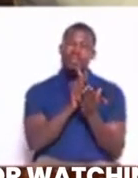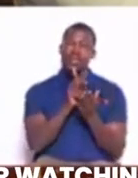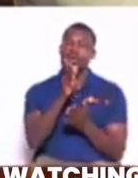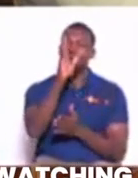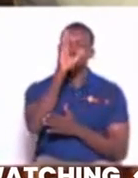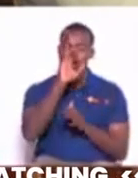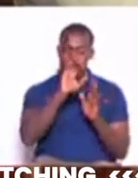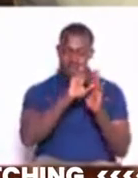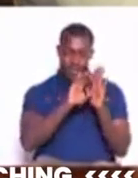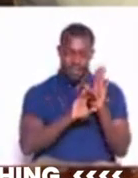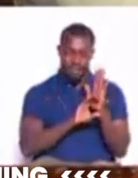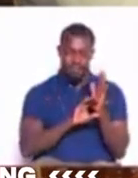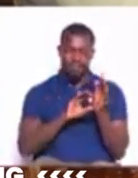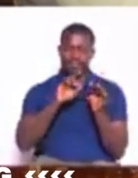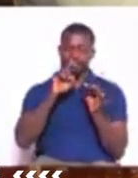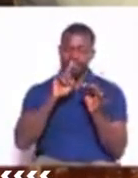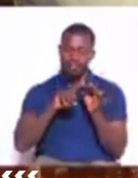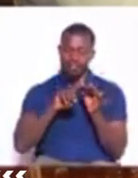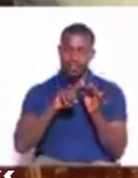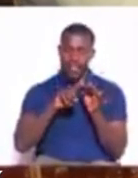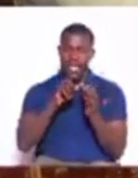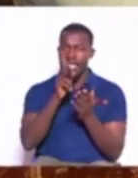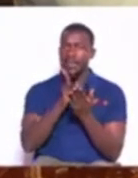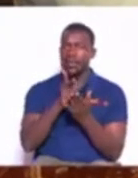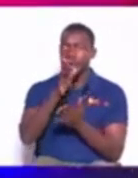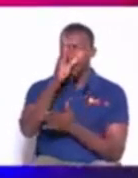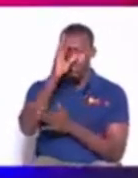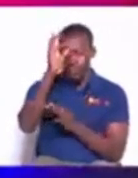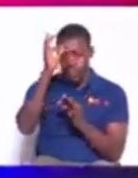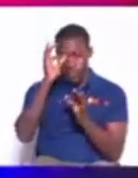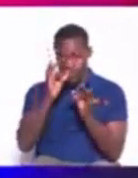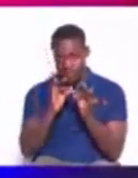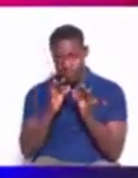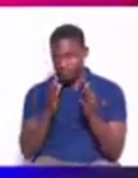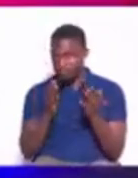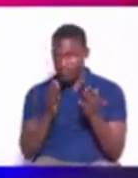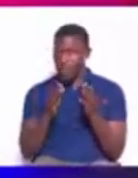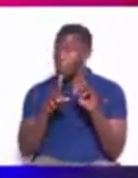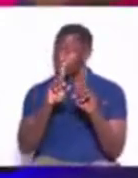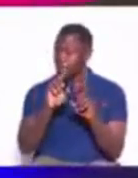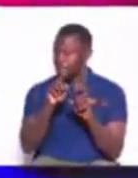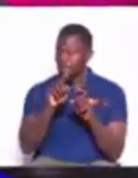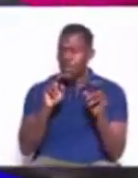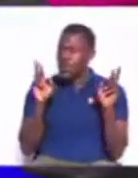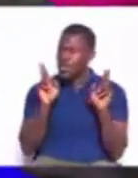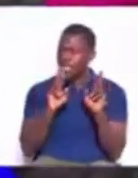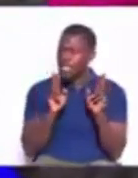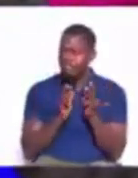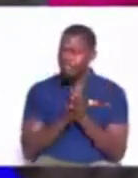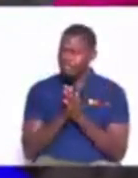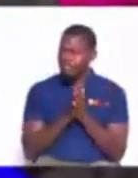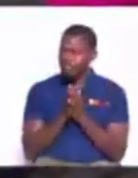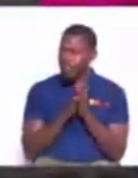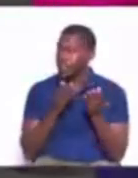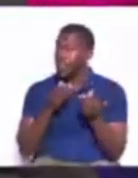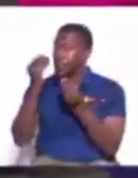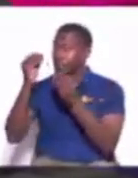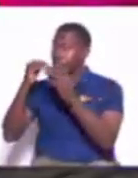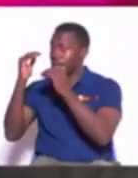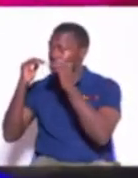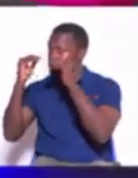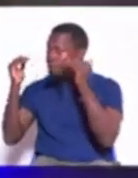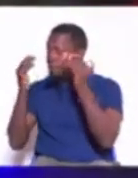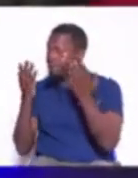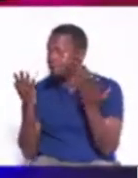of Jesus. Do you long to be part of God's end-time people? When Jesus comes again, do you long